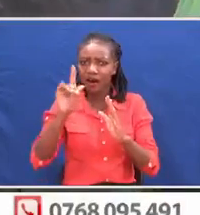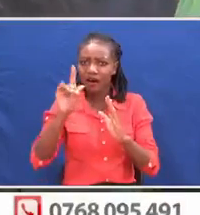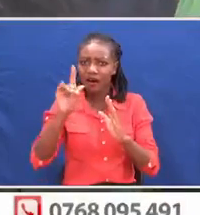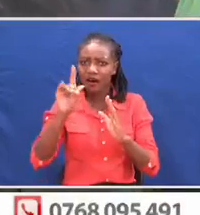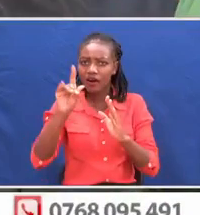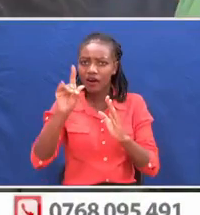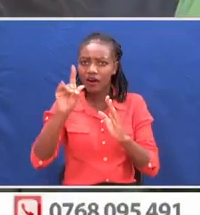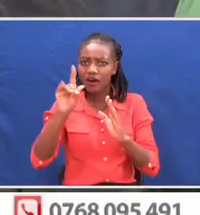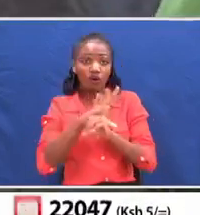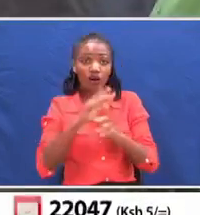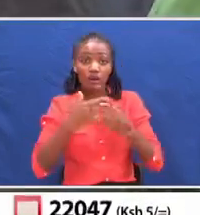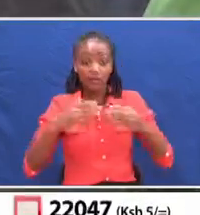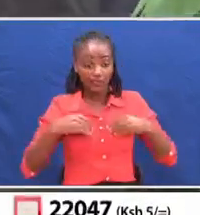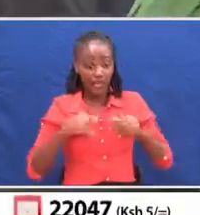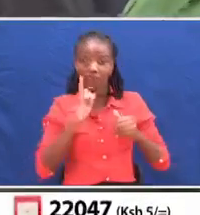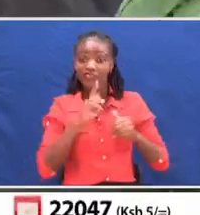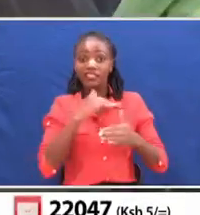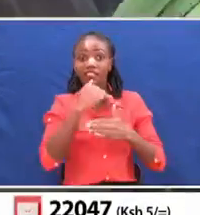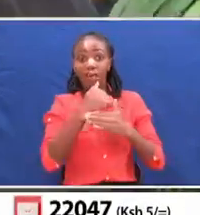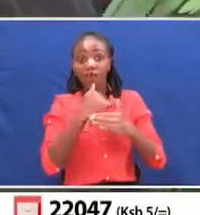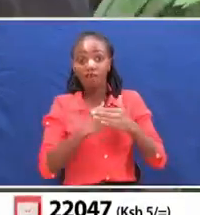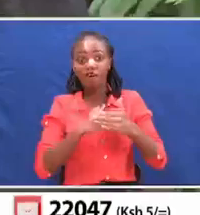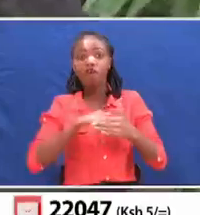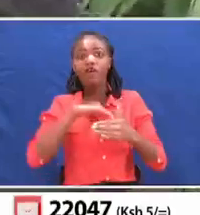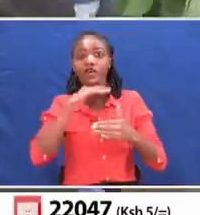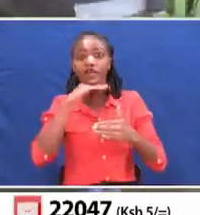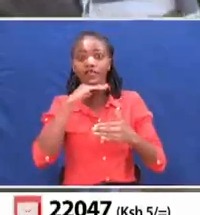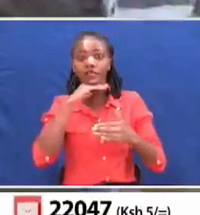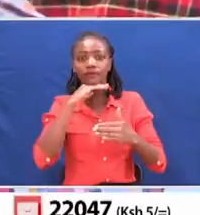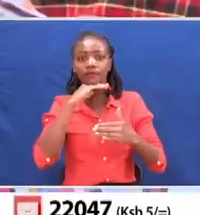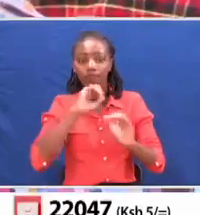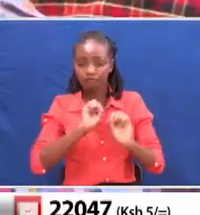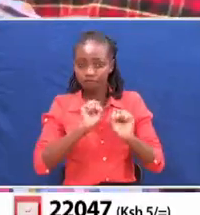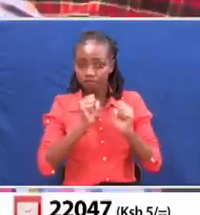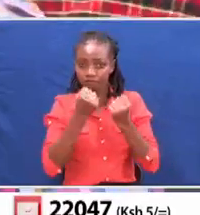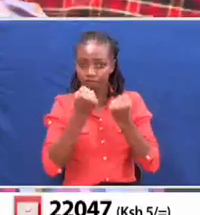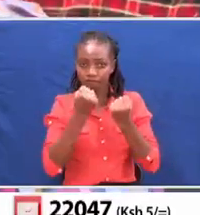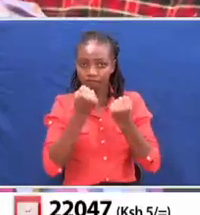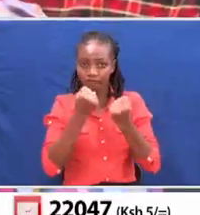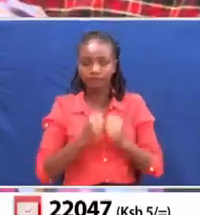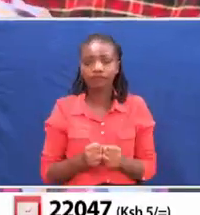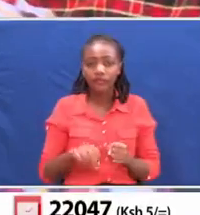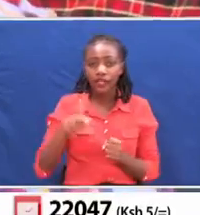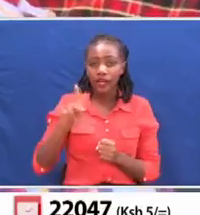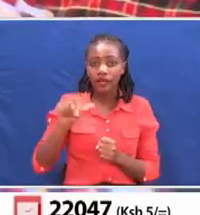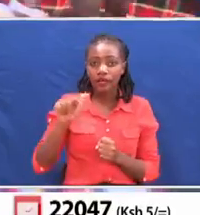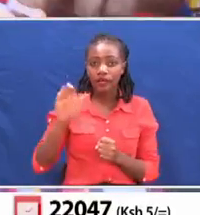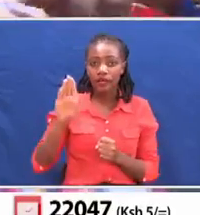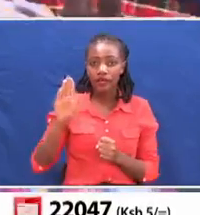and recovered from COVID-19 a few days before his condition was discovered. He came back to the same